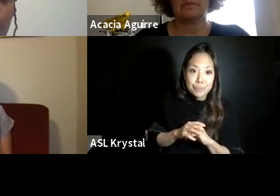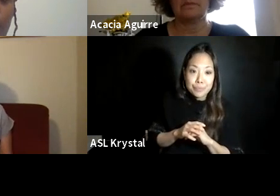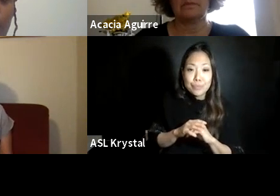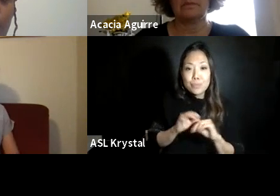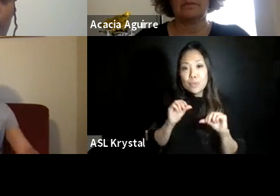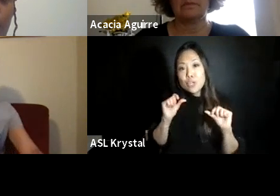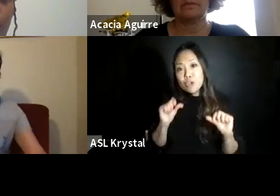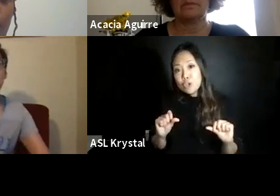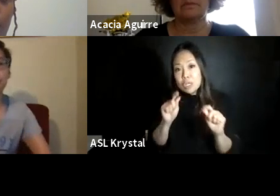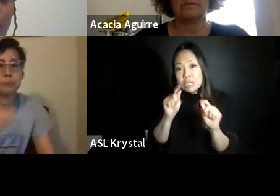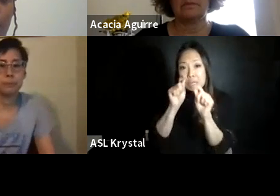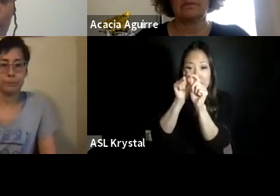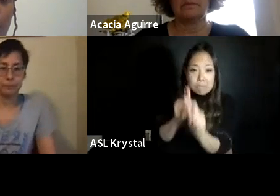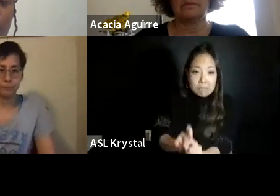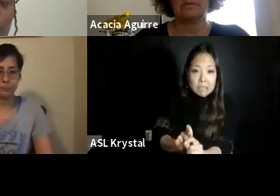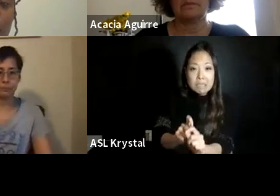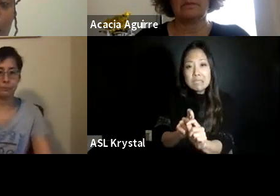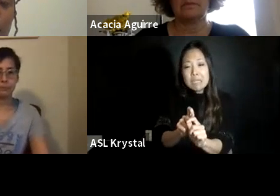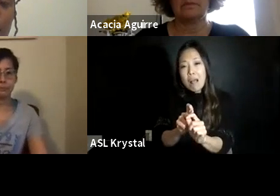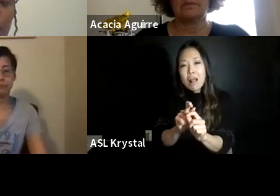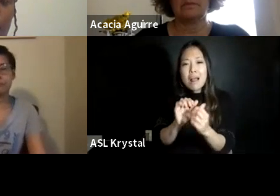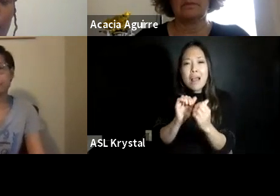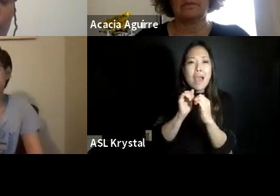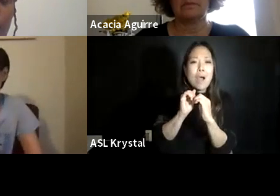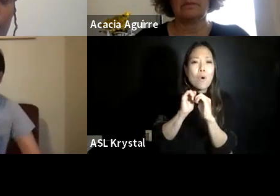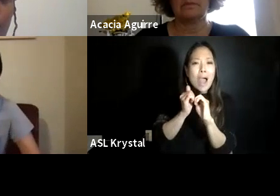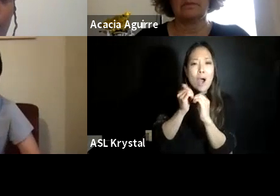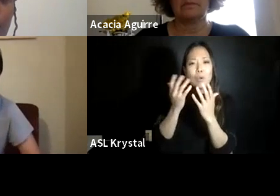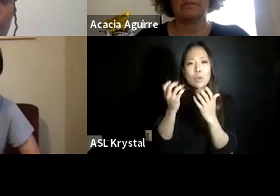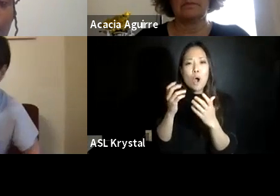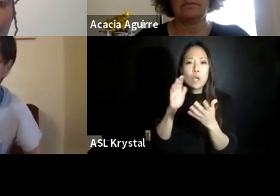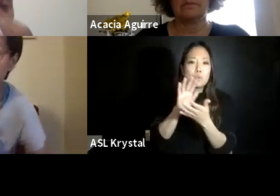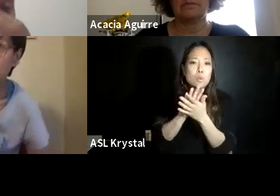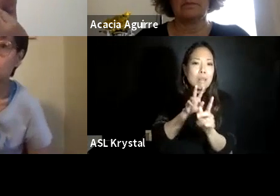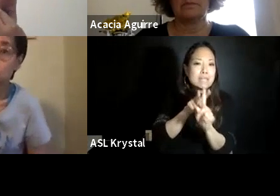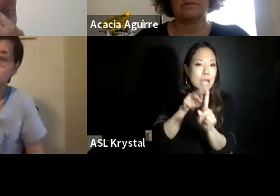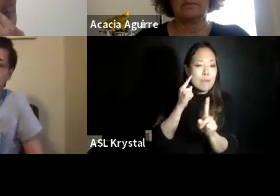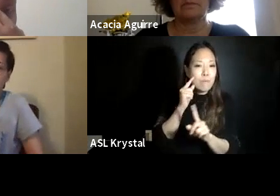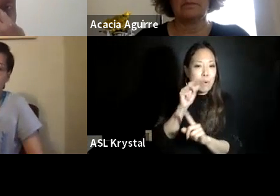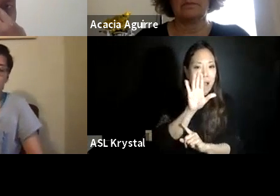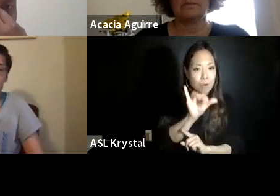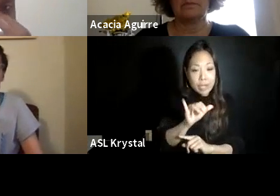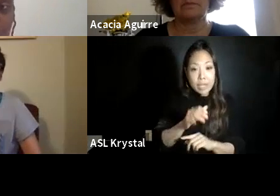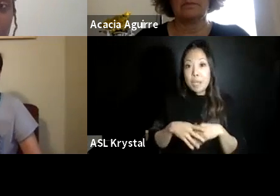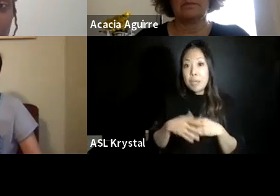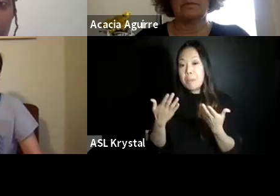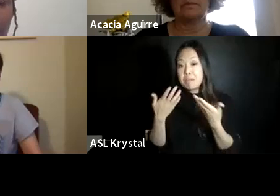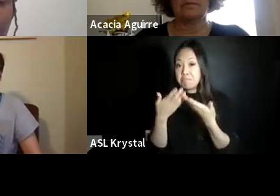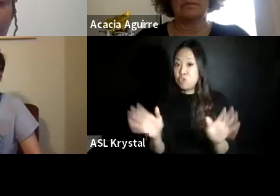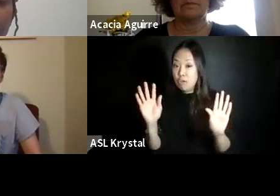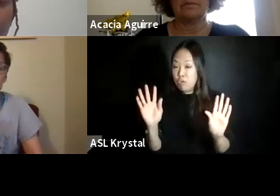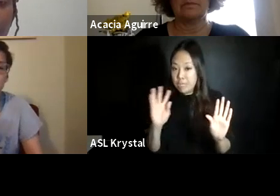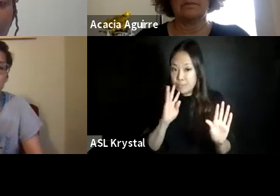how you want to do school assignment by lottery, but generally speaking, all the students who have been